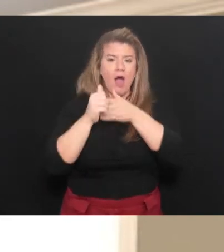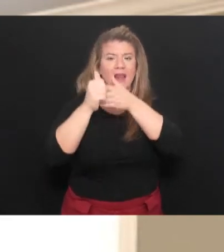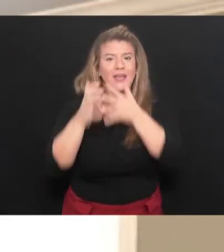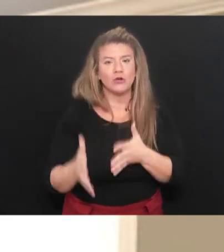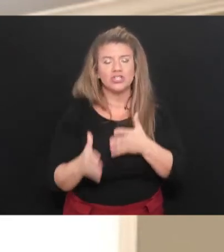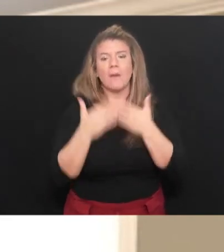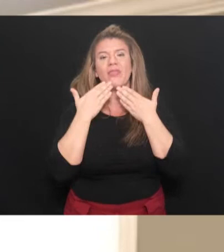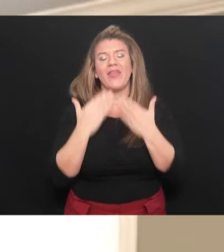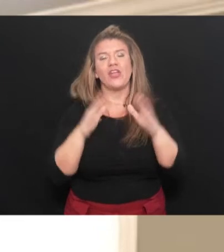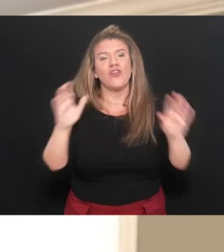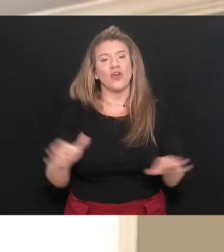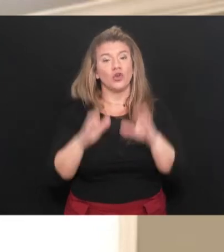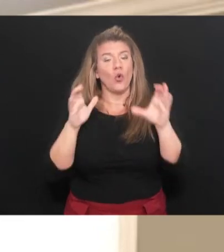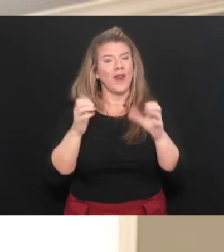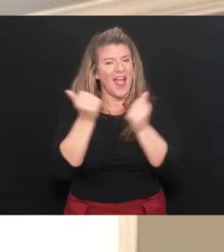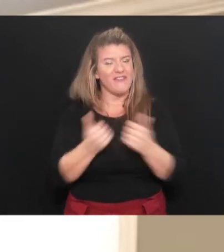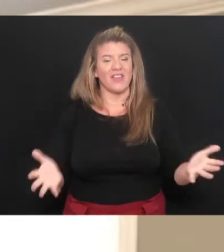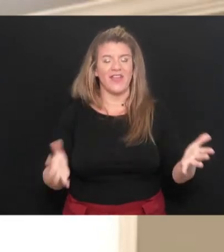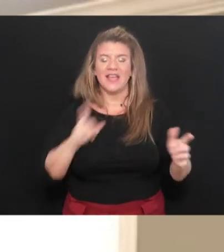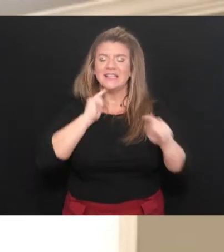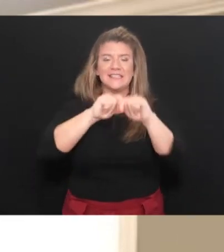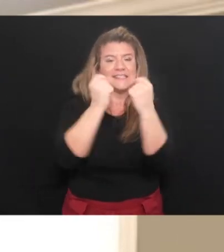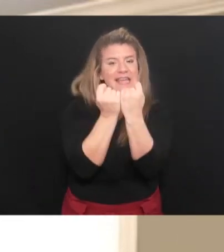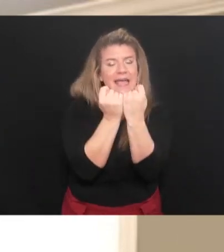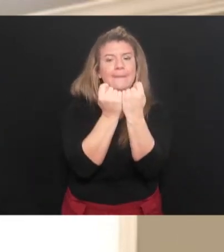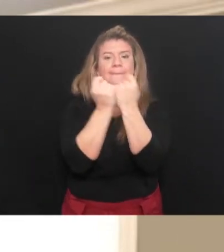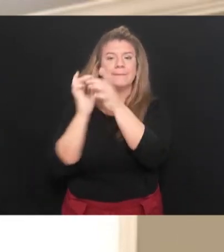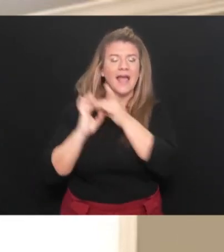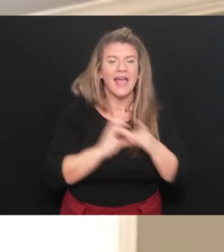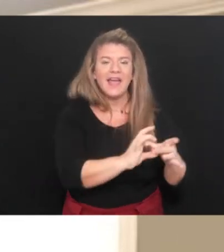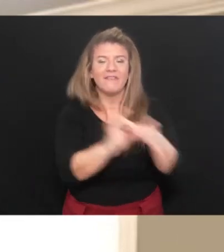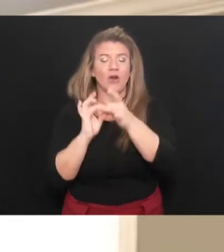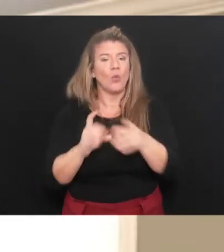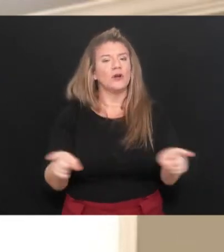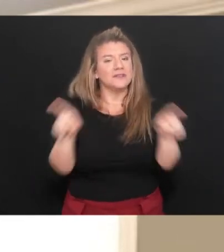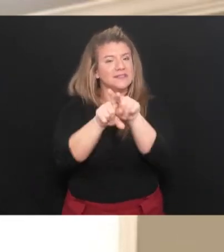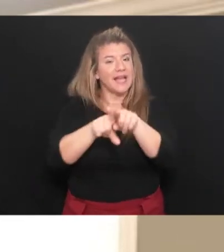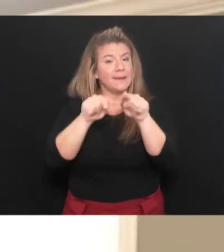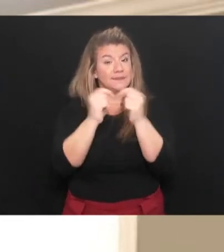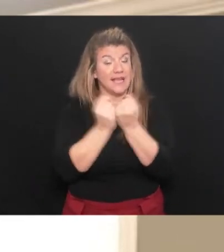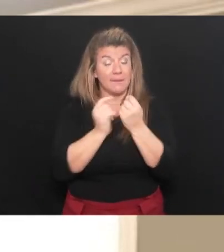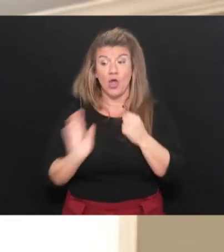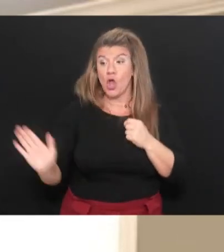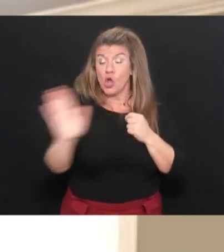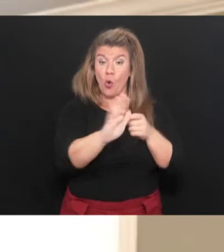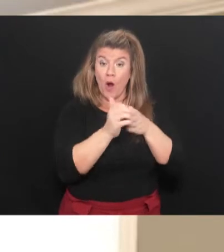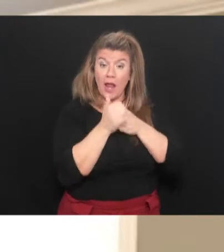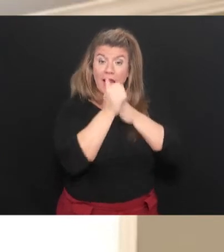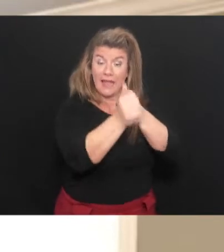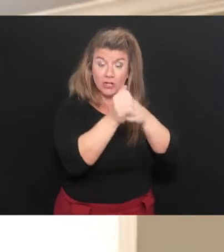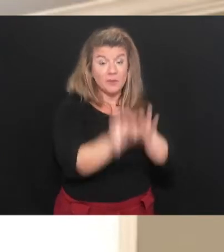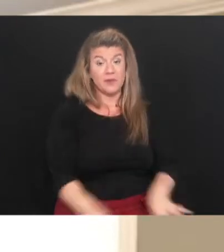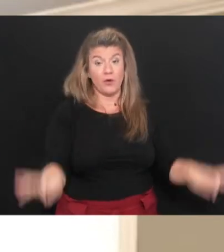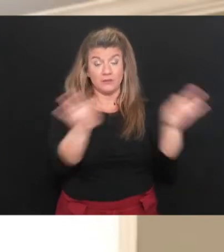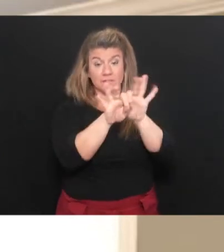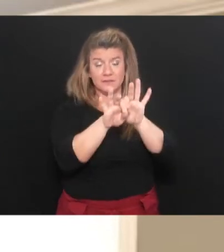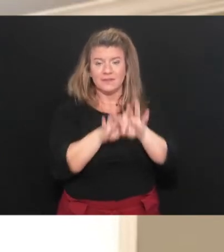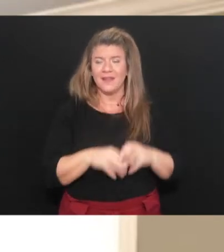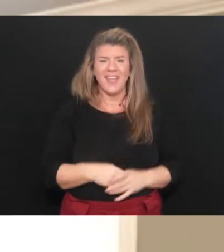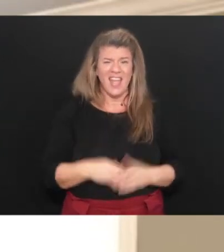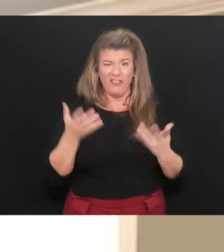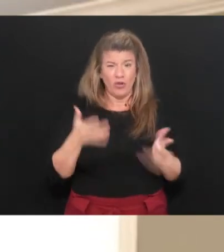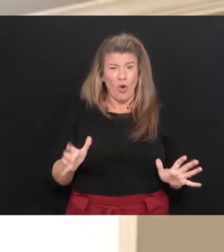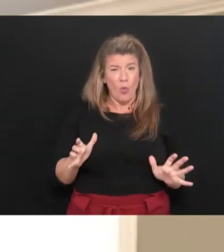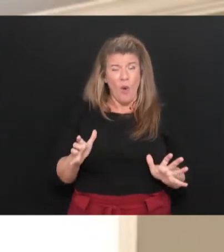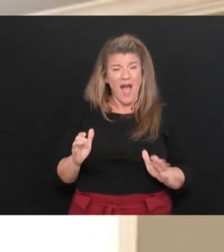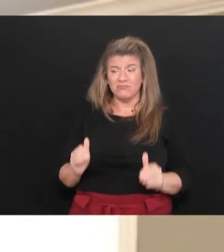doing. And it's a team effort, man. We're on the same team here. So your leadership matters. And listen, if you're not doing it to get the numbers up or to win money for your school,